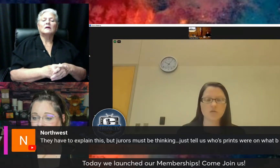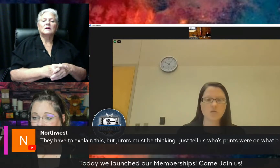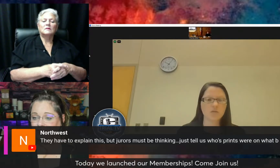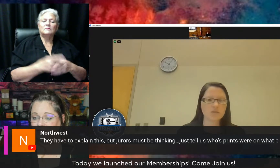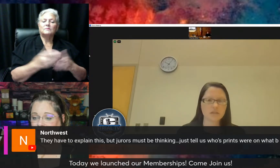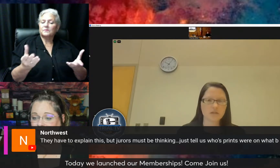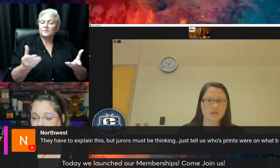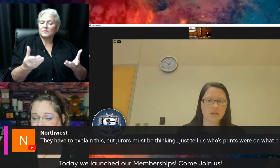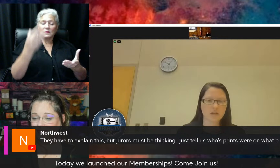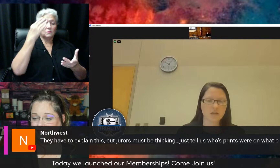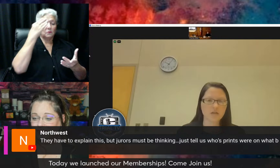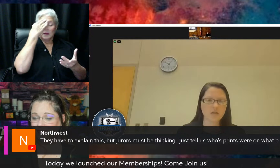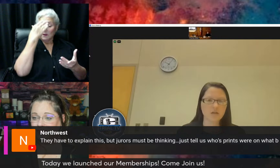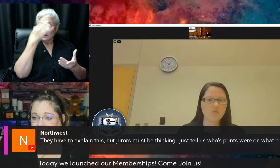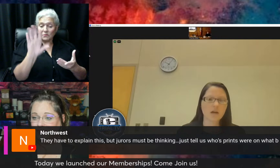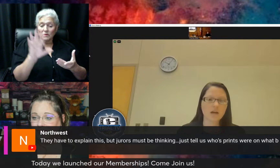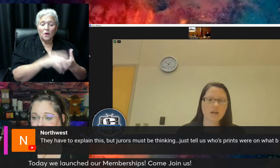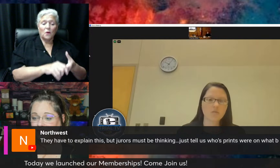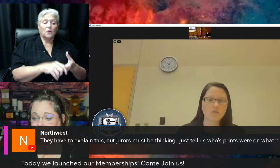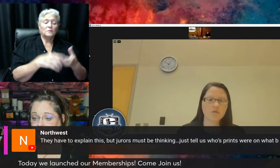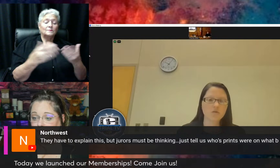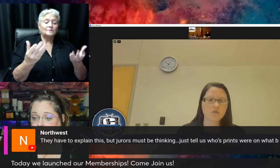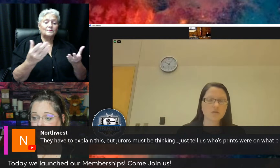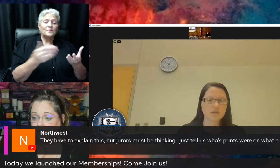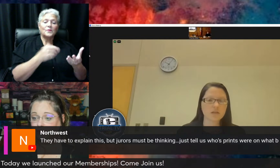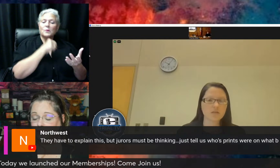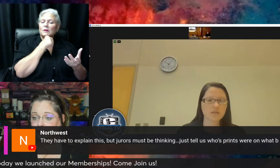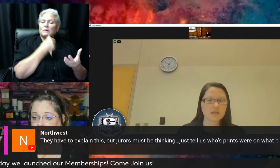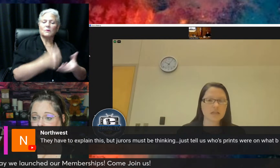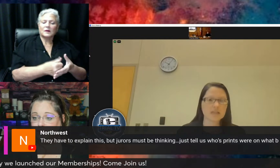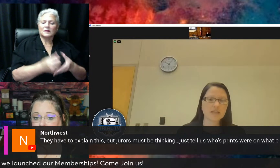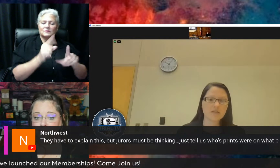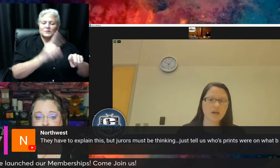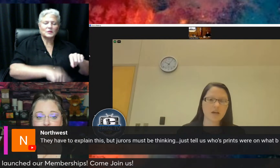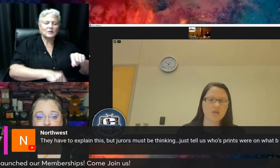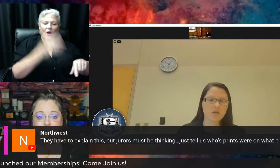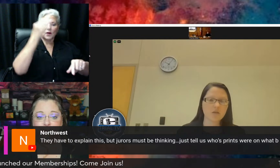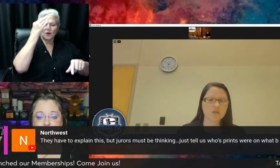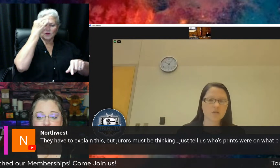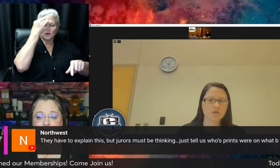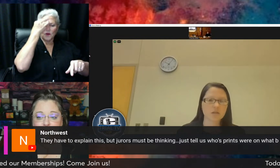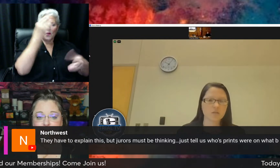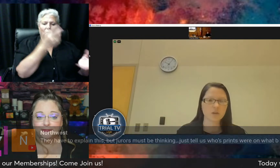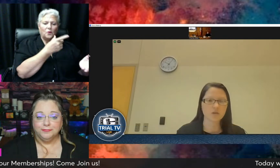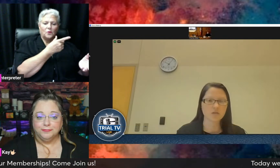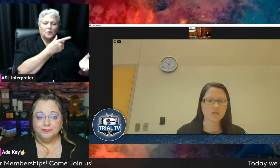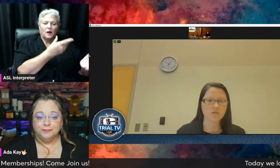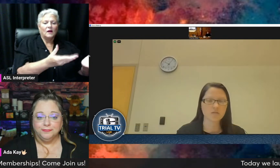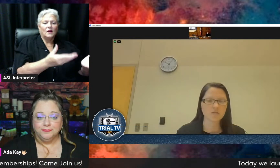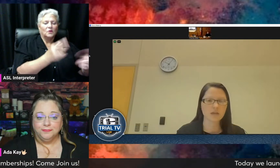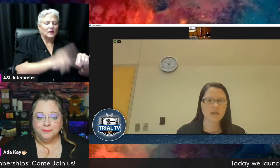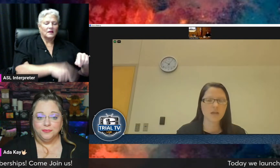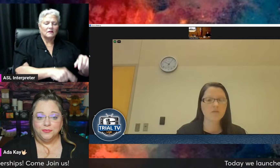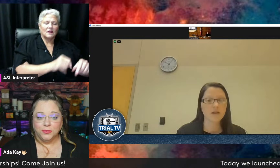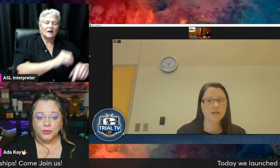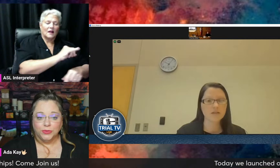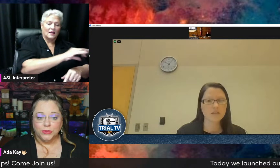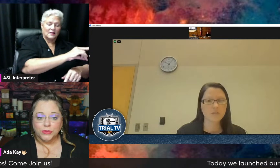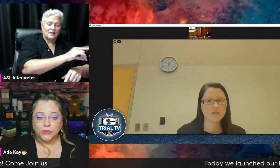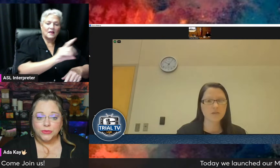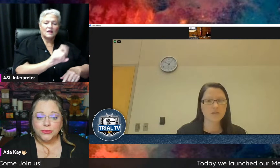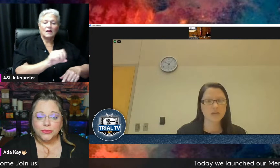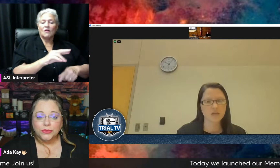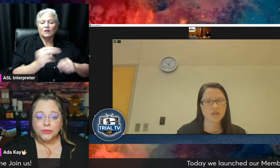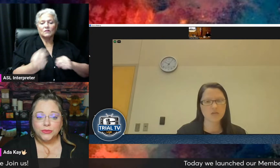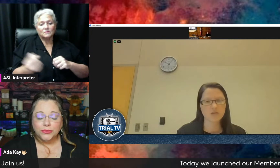due to one reason or another, we're not able to definitively identify or exclude the impression. The final